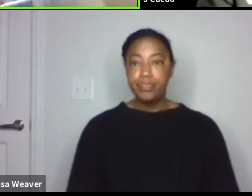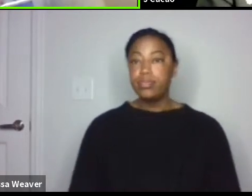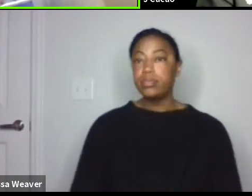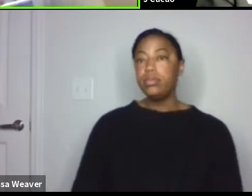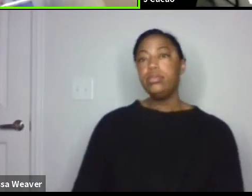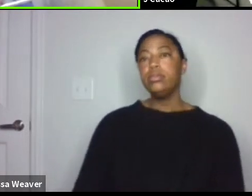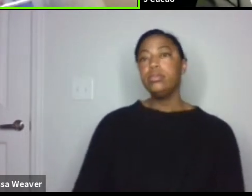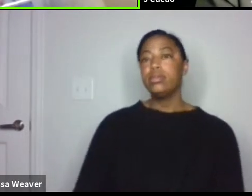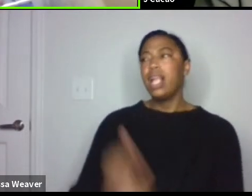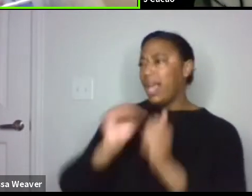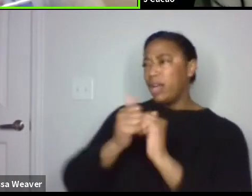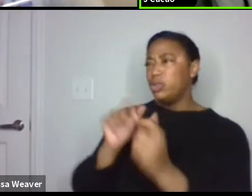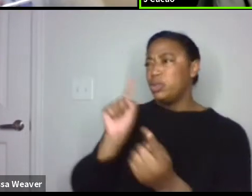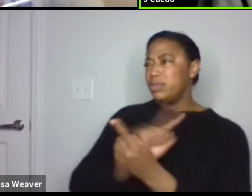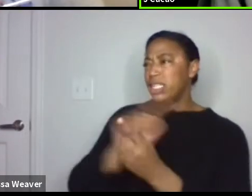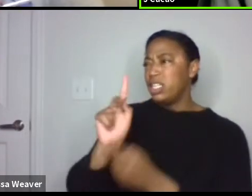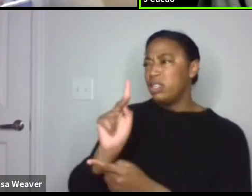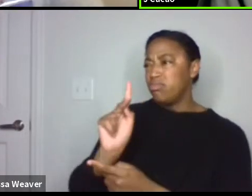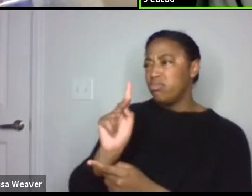meet Carissa?